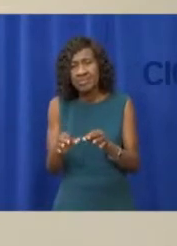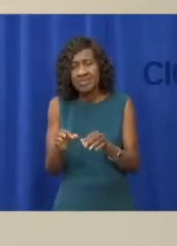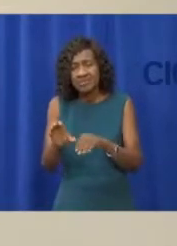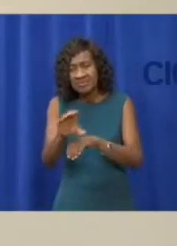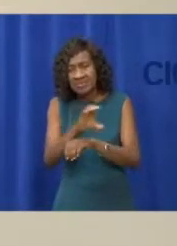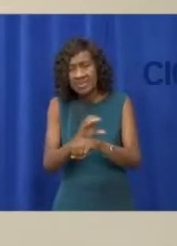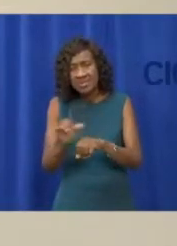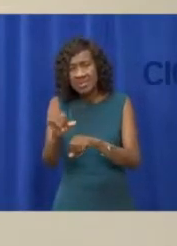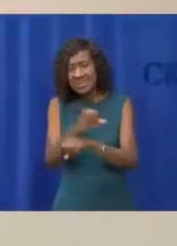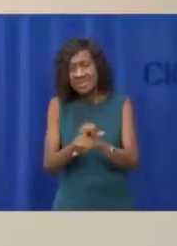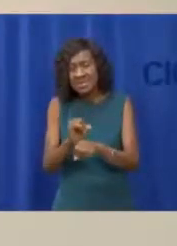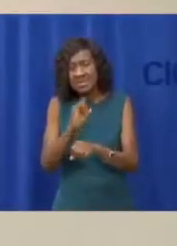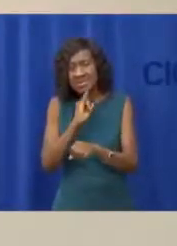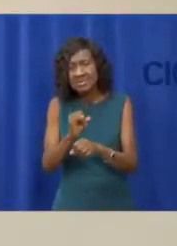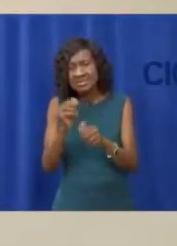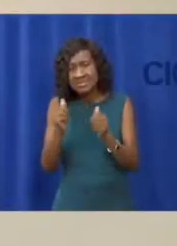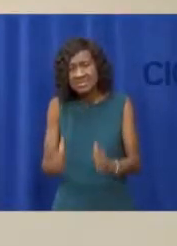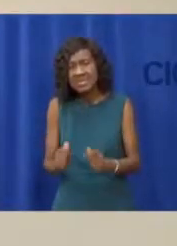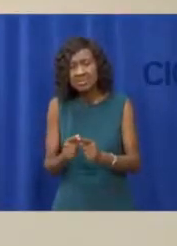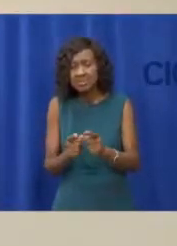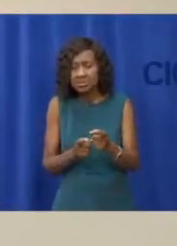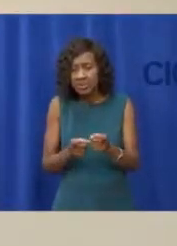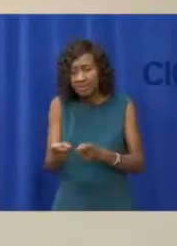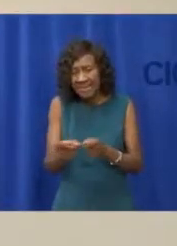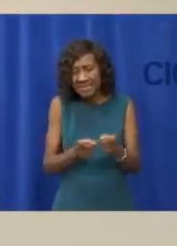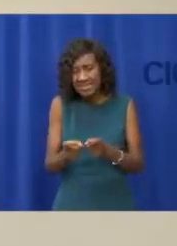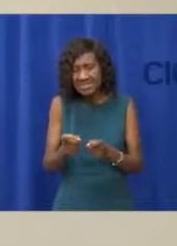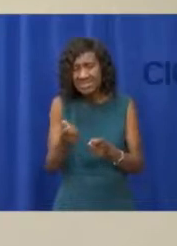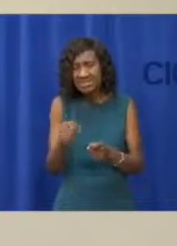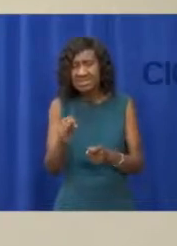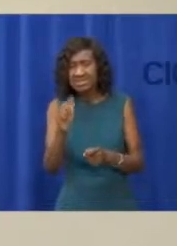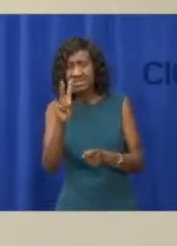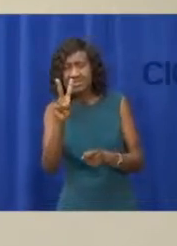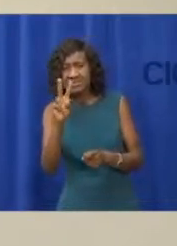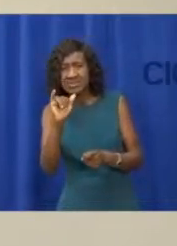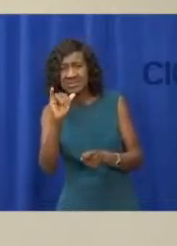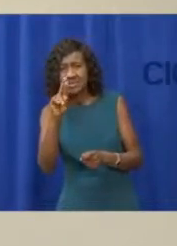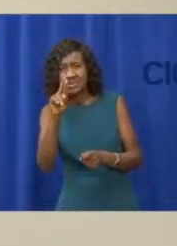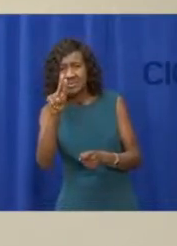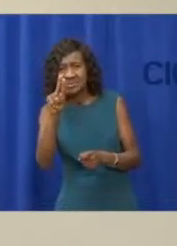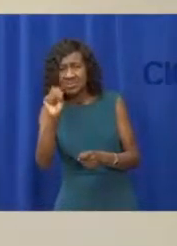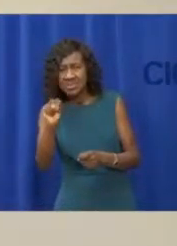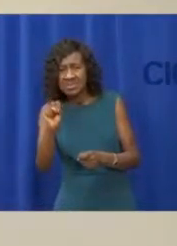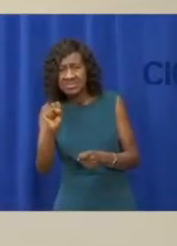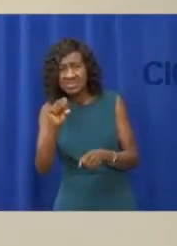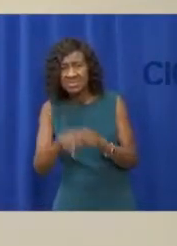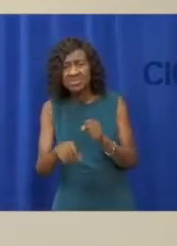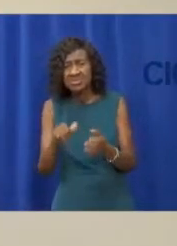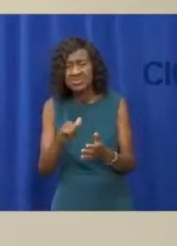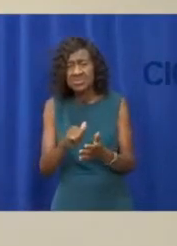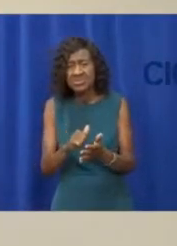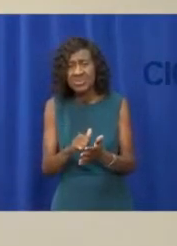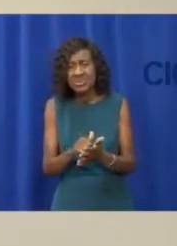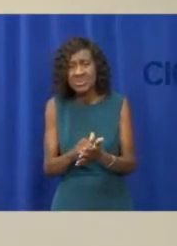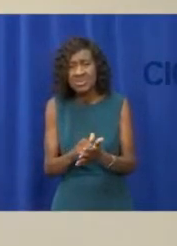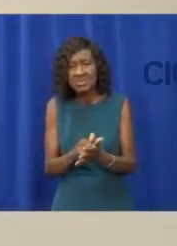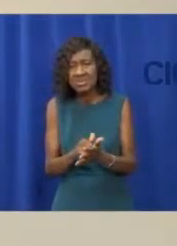to manage this situation with the virus so that it does not become, that there is